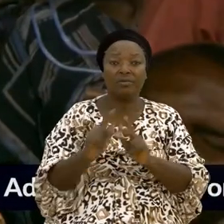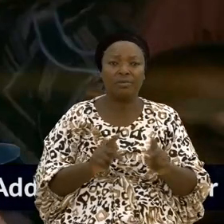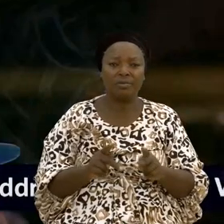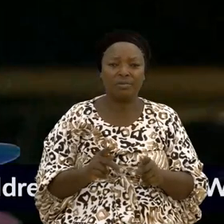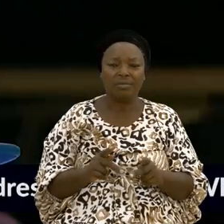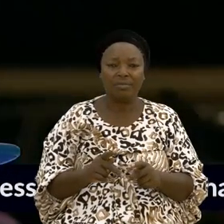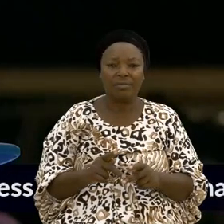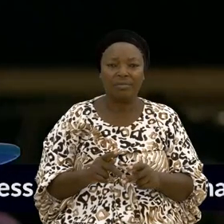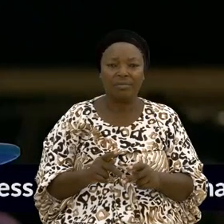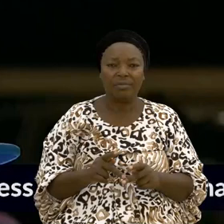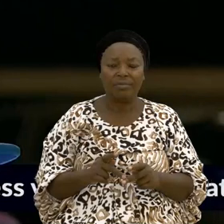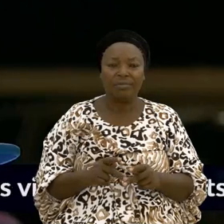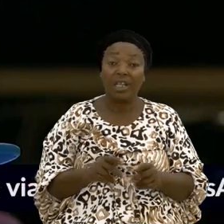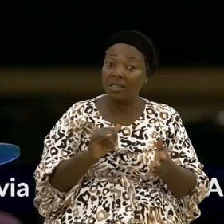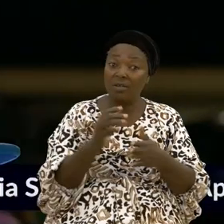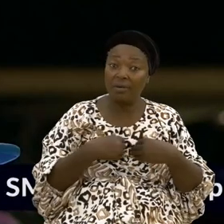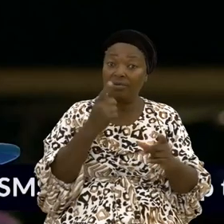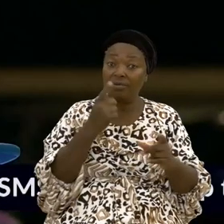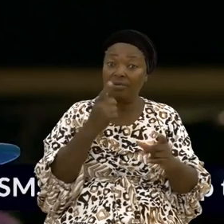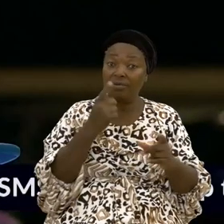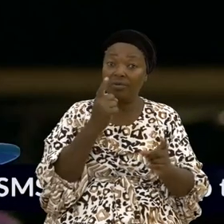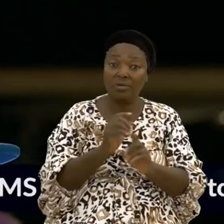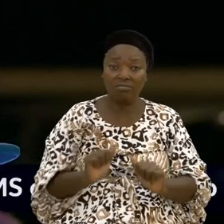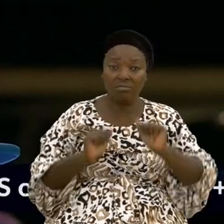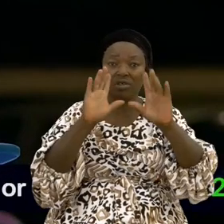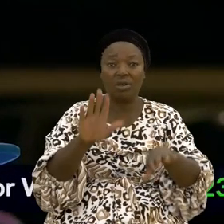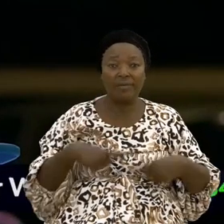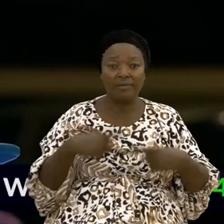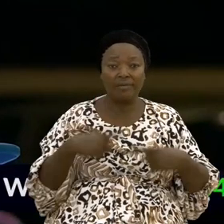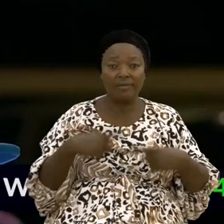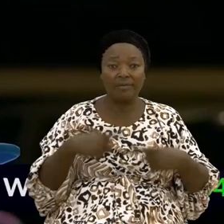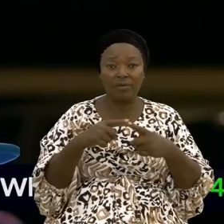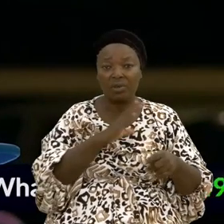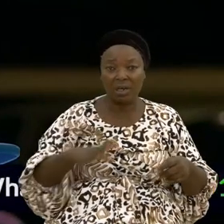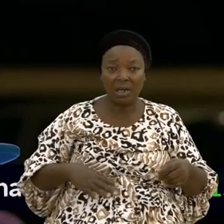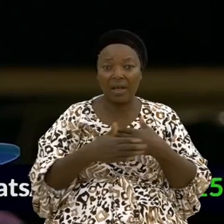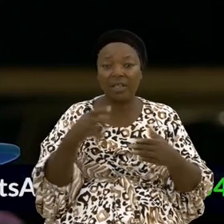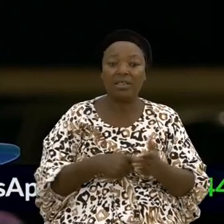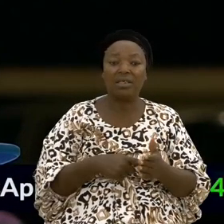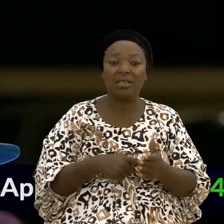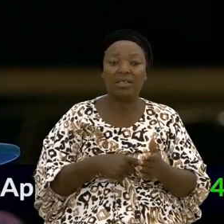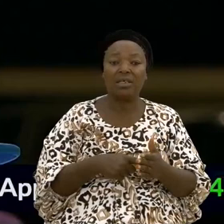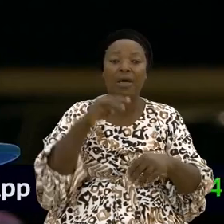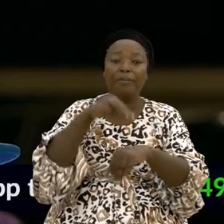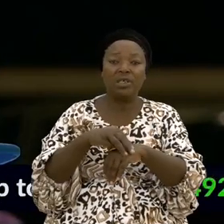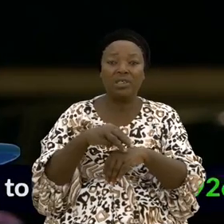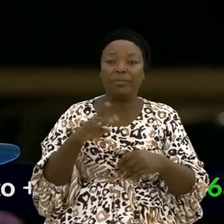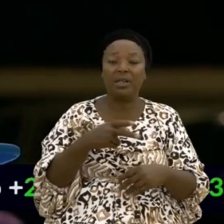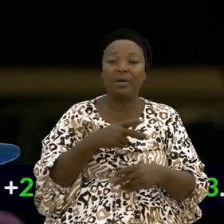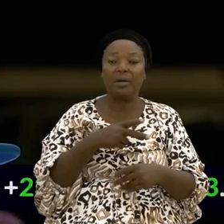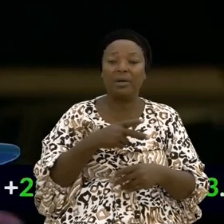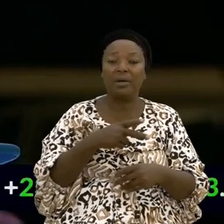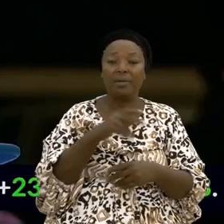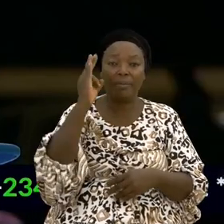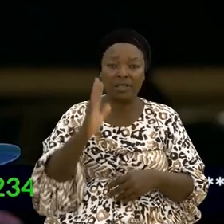that you have just given your life to Christ after this message by the pastor, please, we would like you to